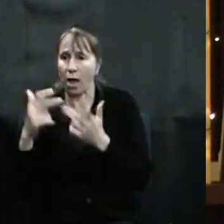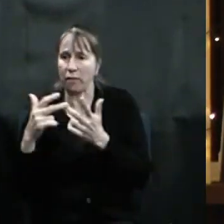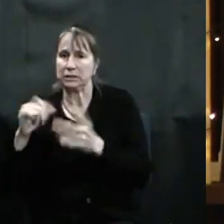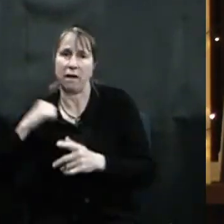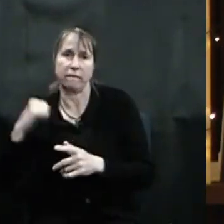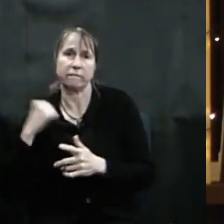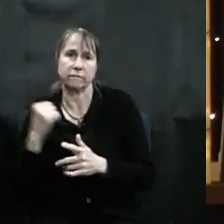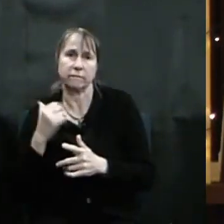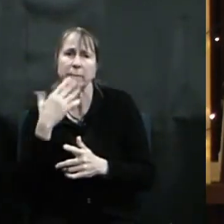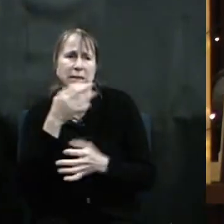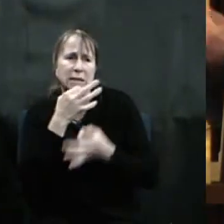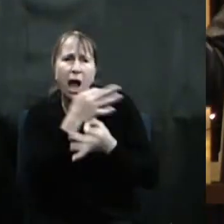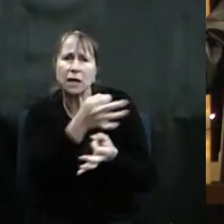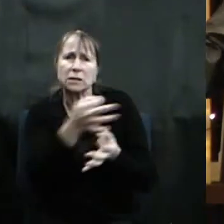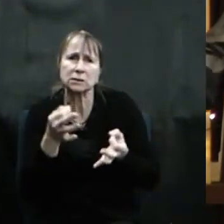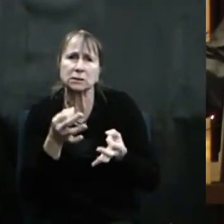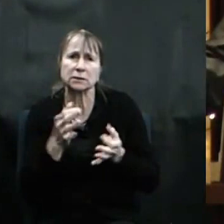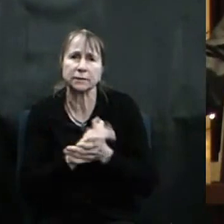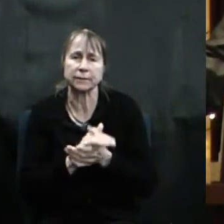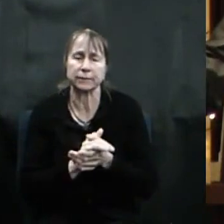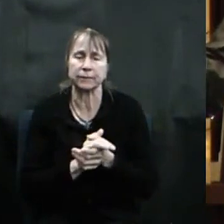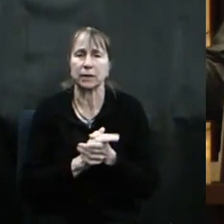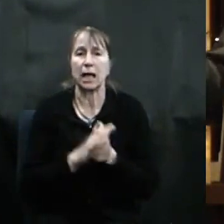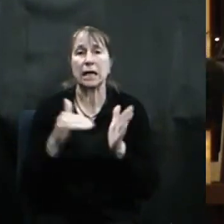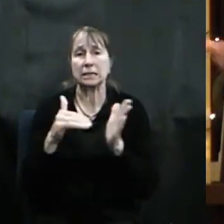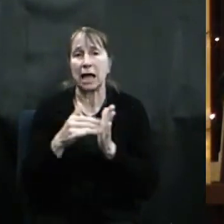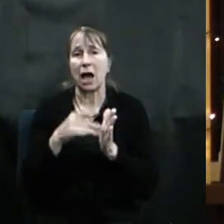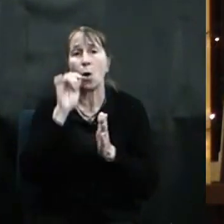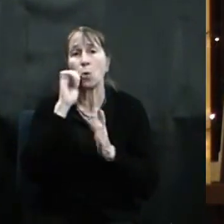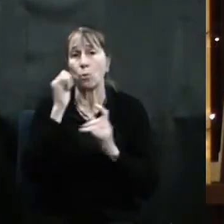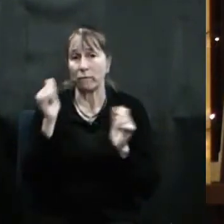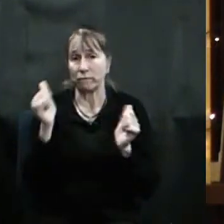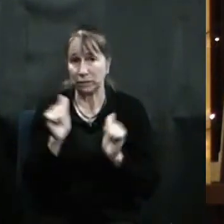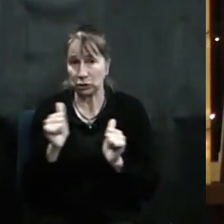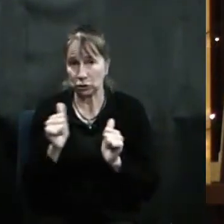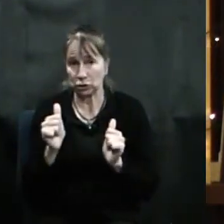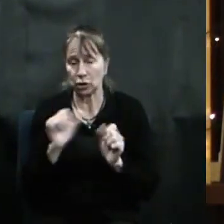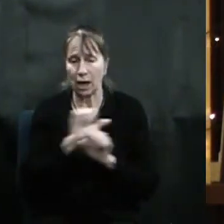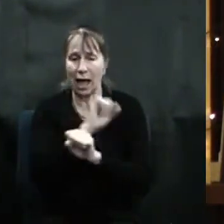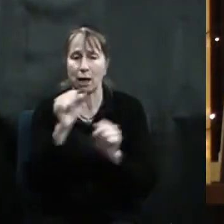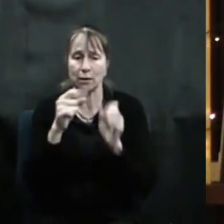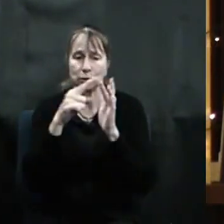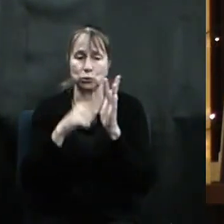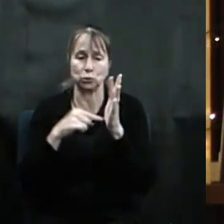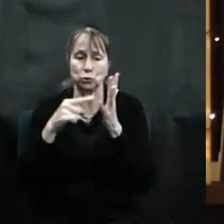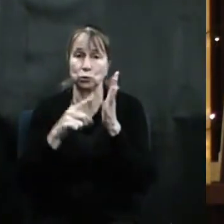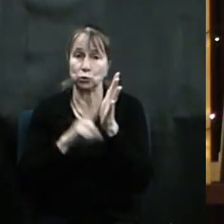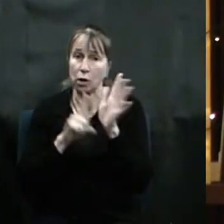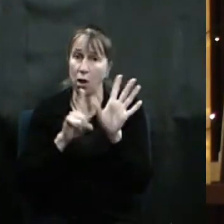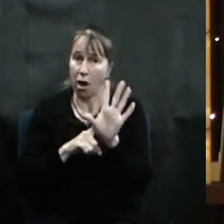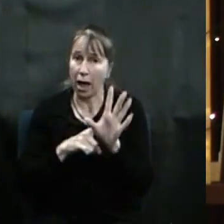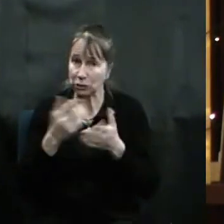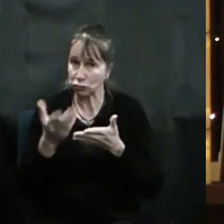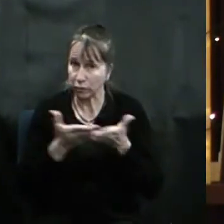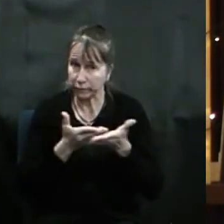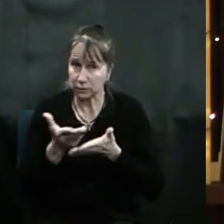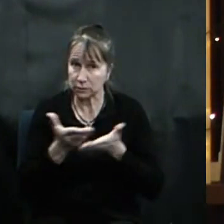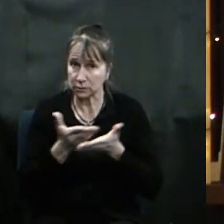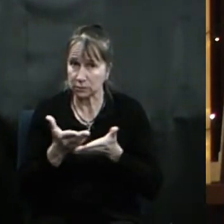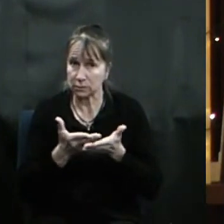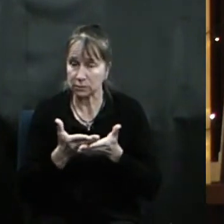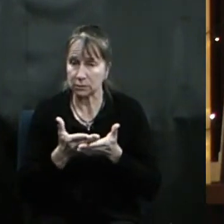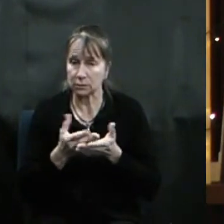plan. Well, we're going to finish our July service stream with